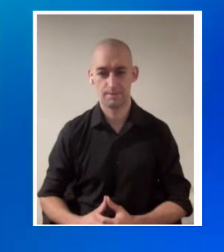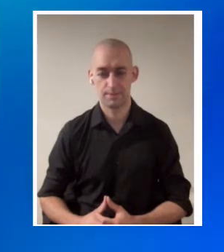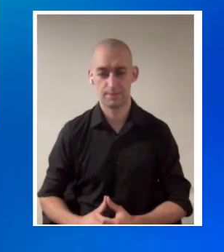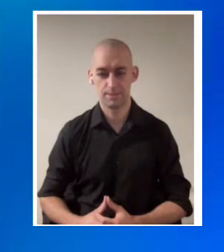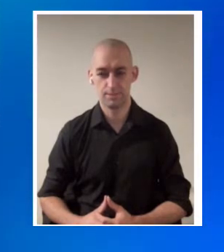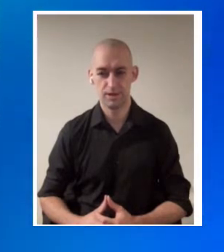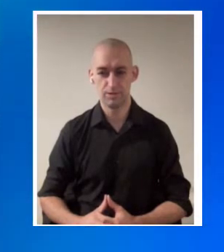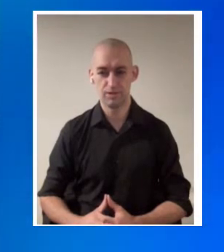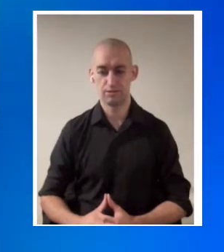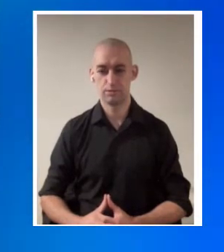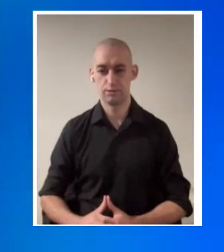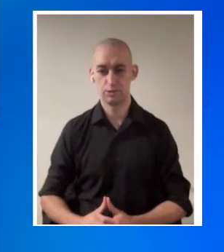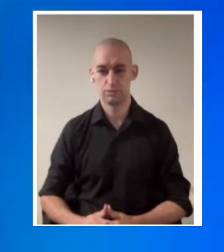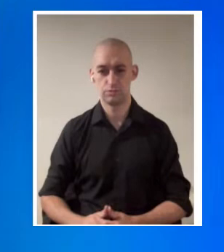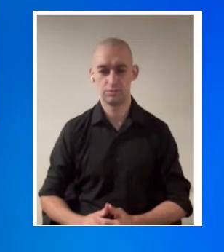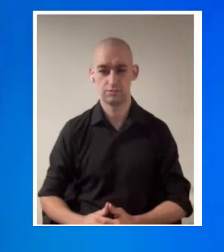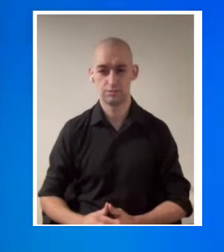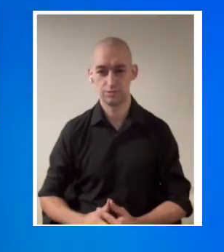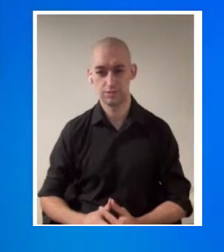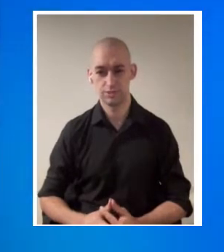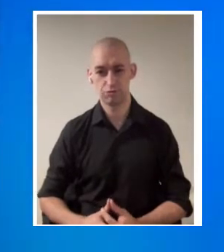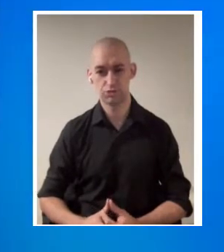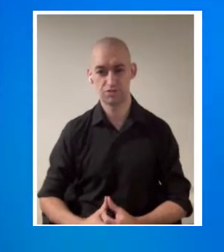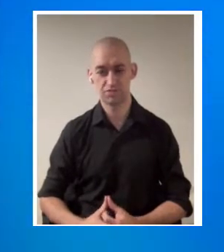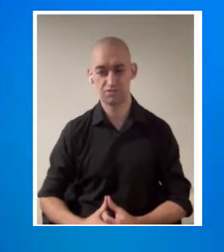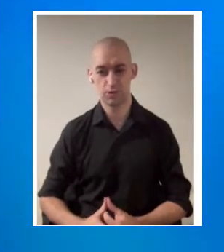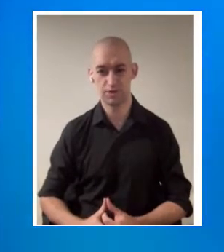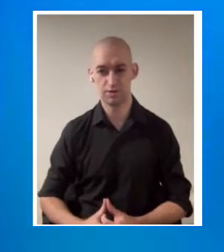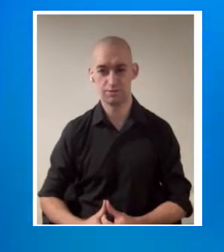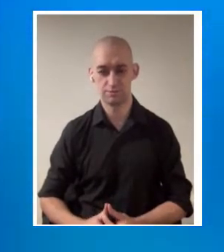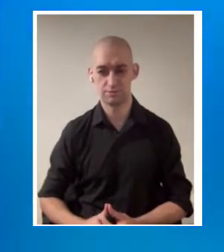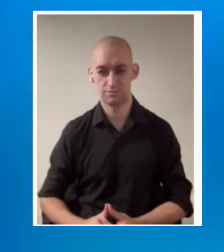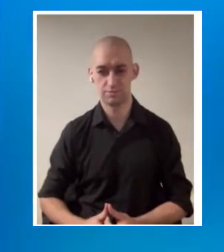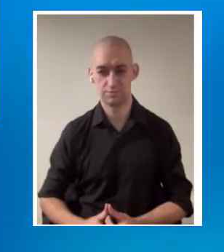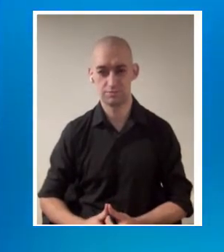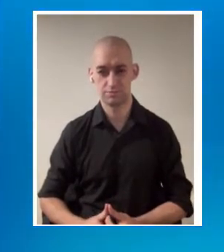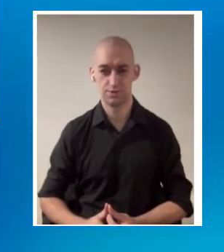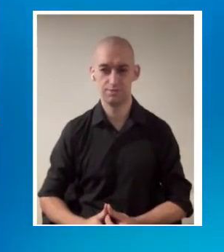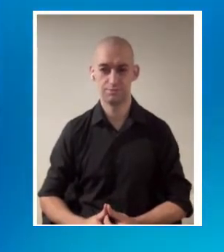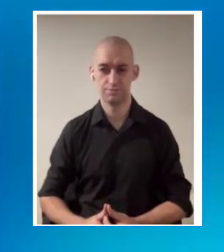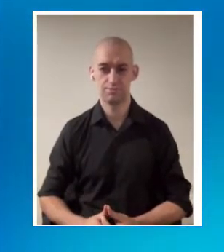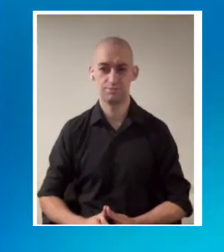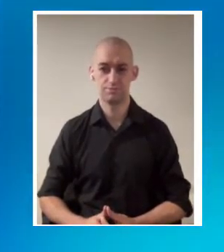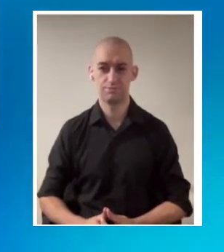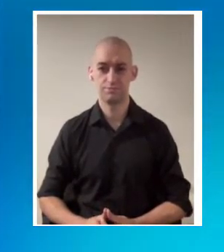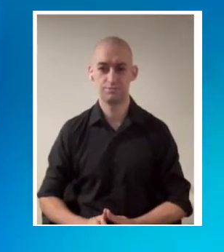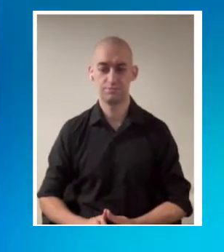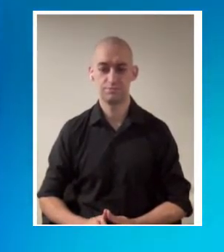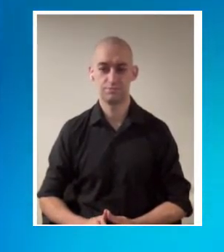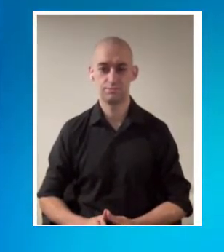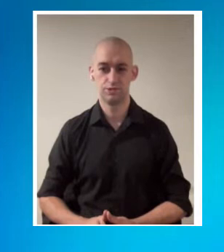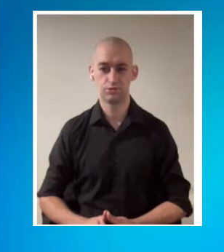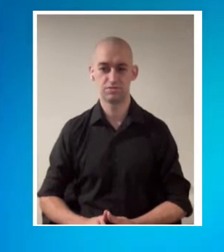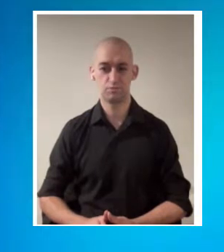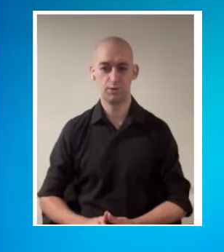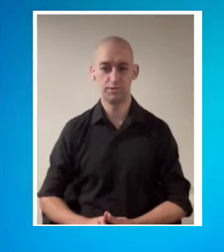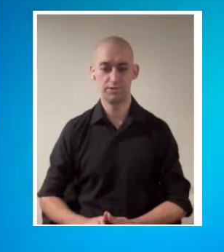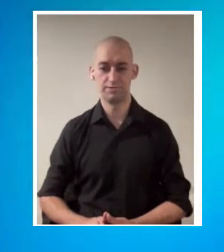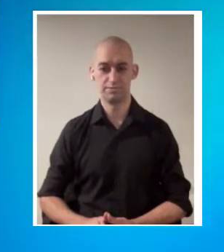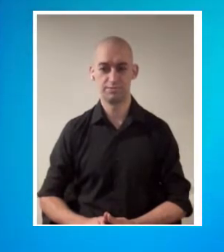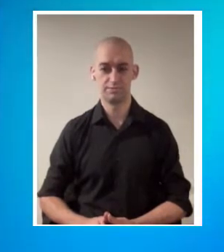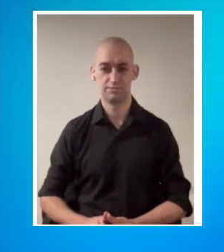So you'll have to make a user name, like to log in, and then you have